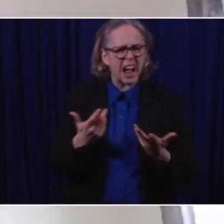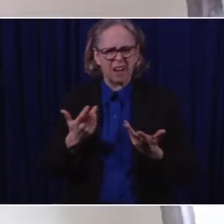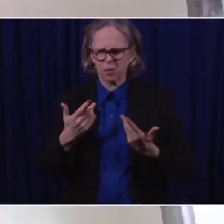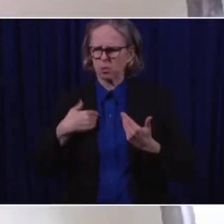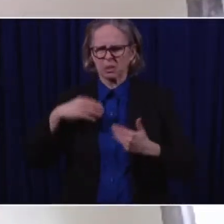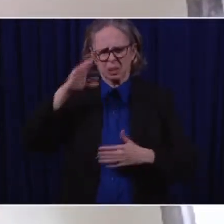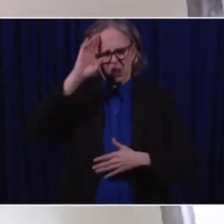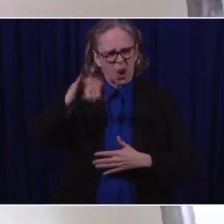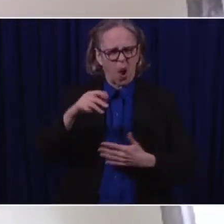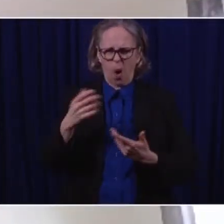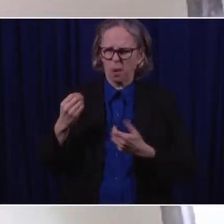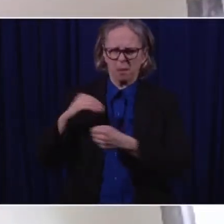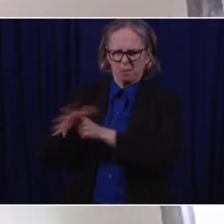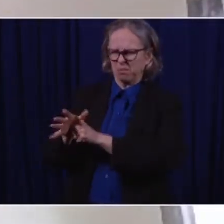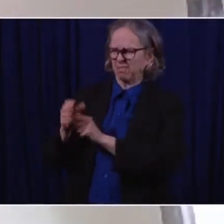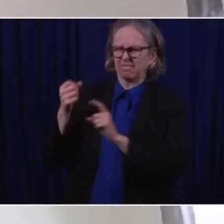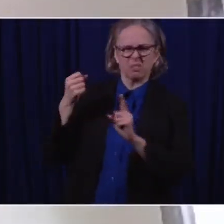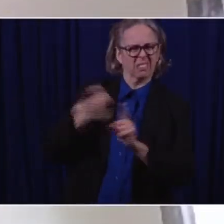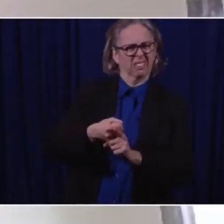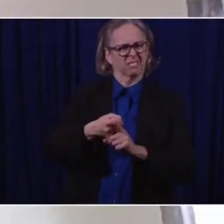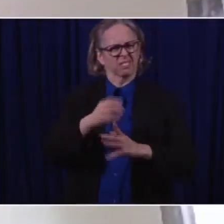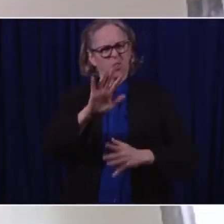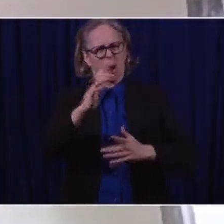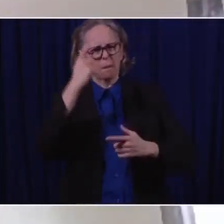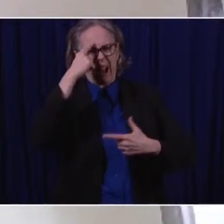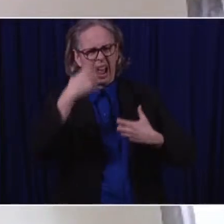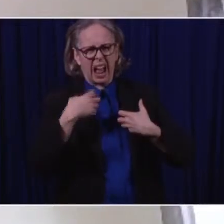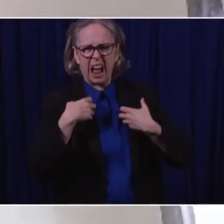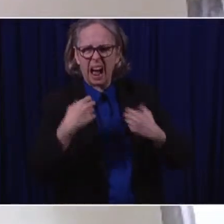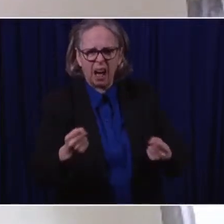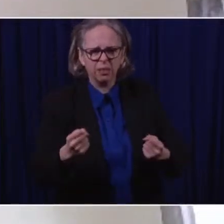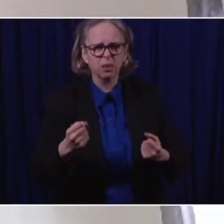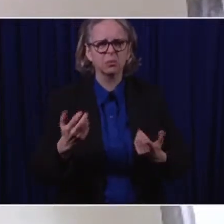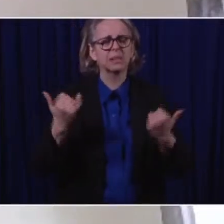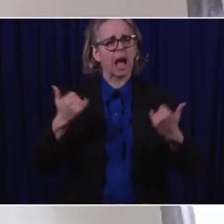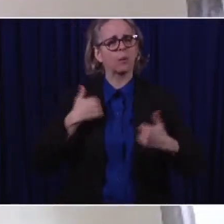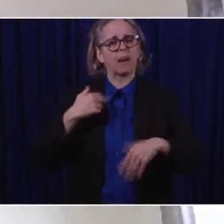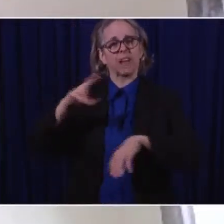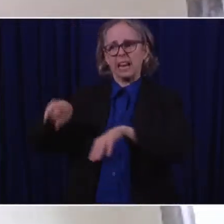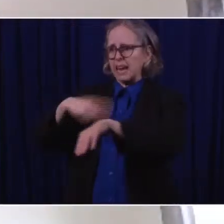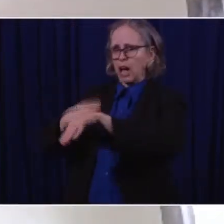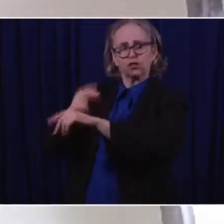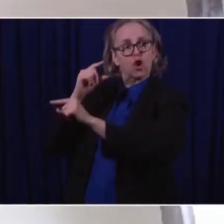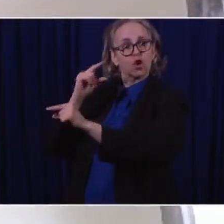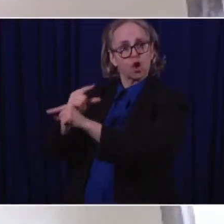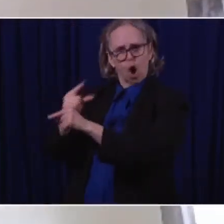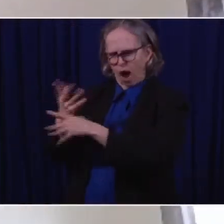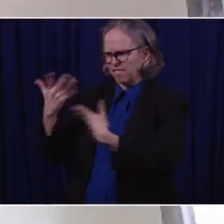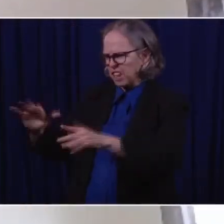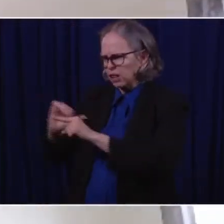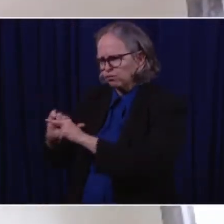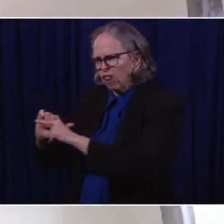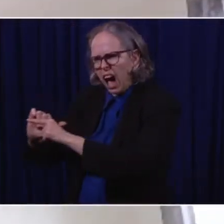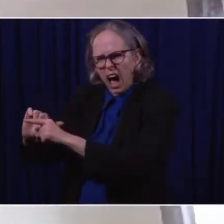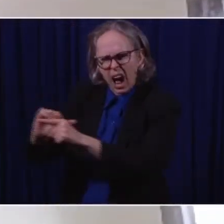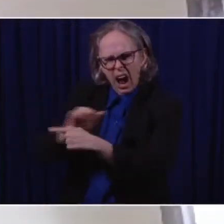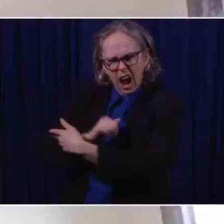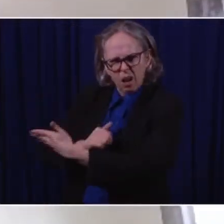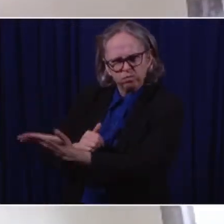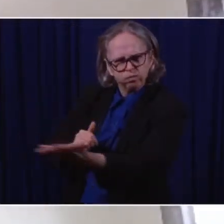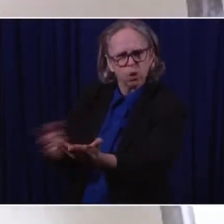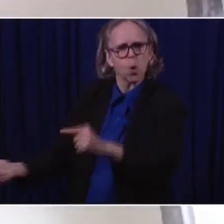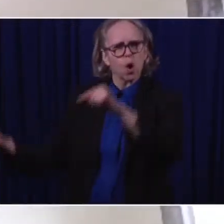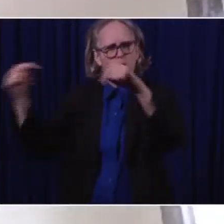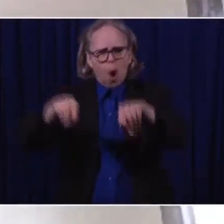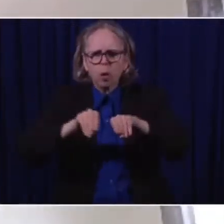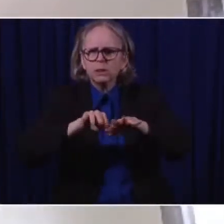National Guard has trained medical personnel. They're administering the vaccinations, coordinating all the volunteers, all the